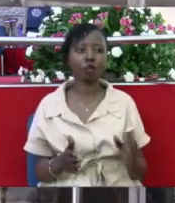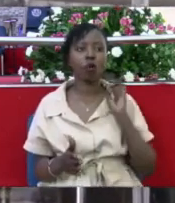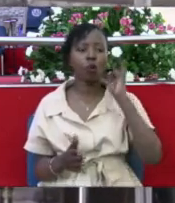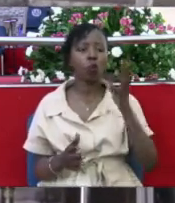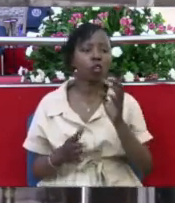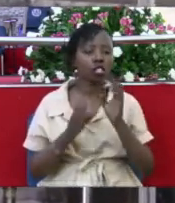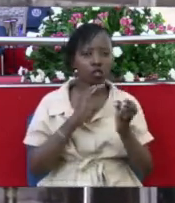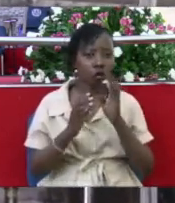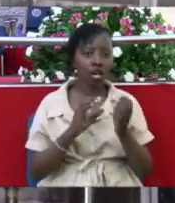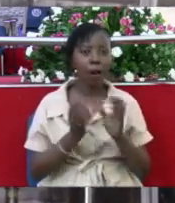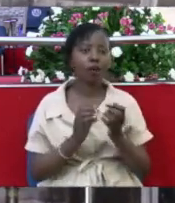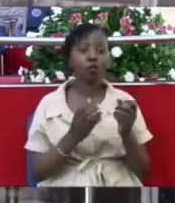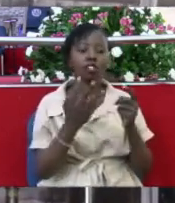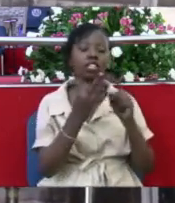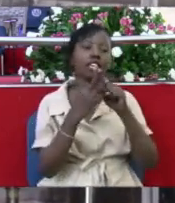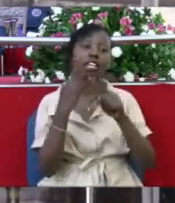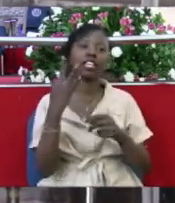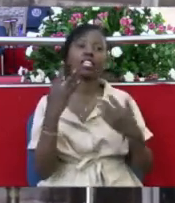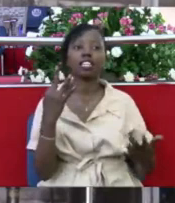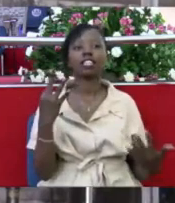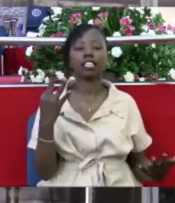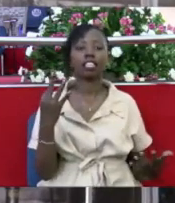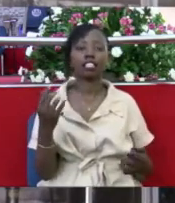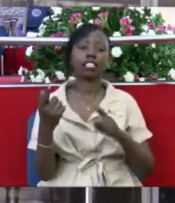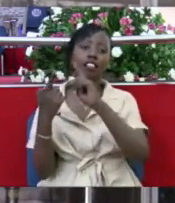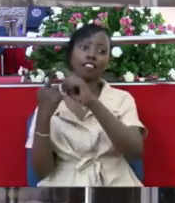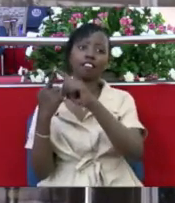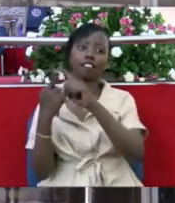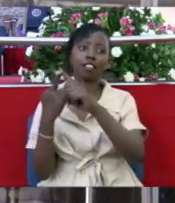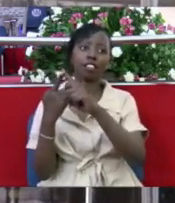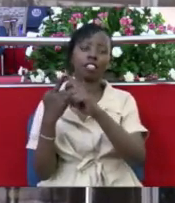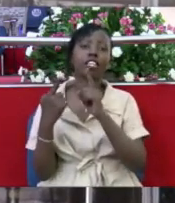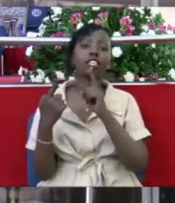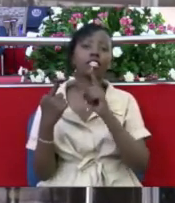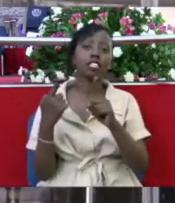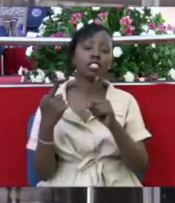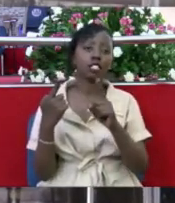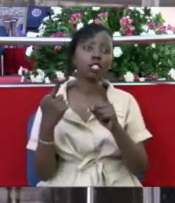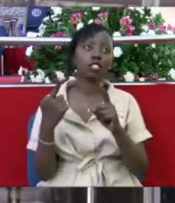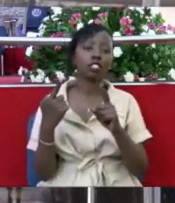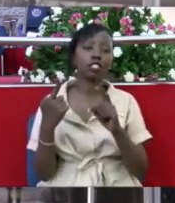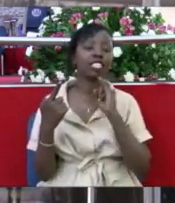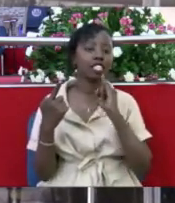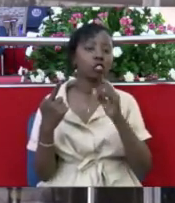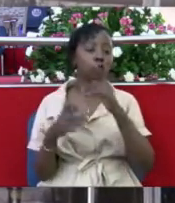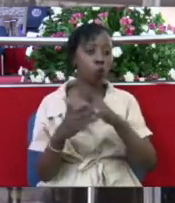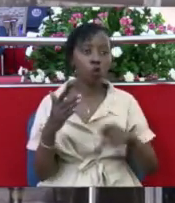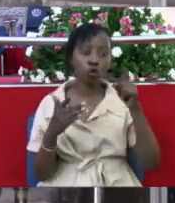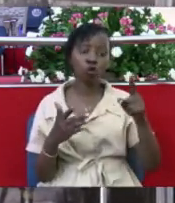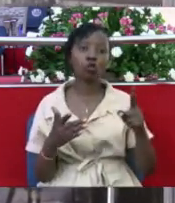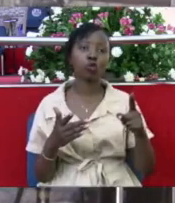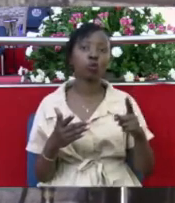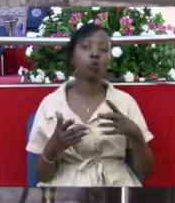matatu. The first part we are going to tackle, ya kwanza, is the requirement. Ya kwamba ni mahitaji. If you're